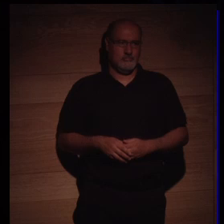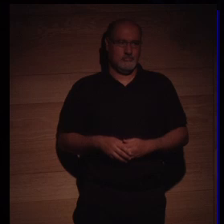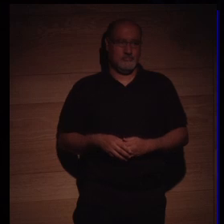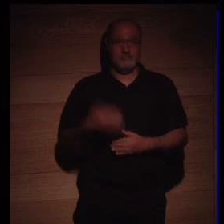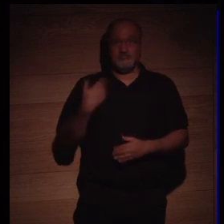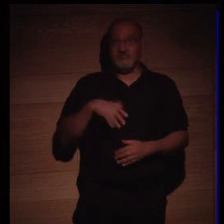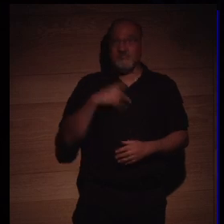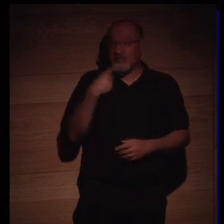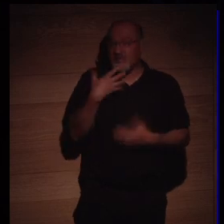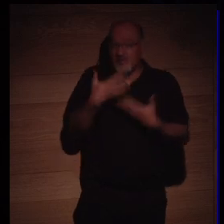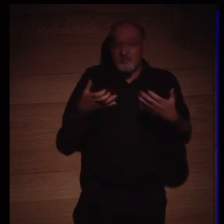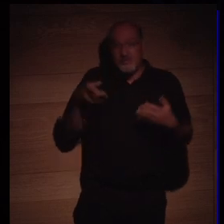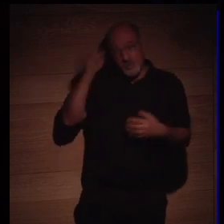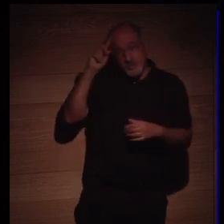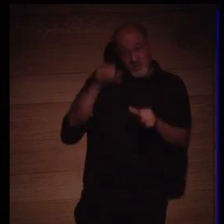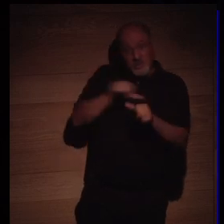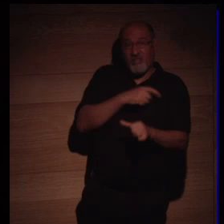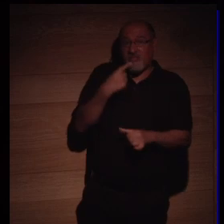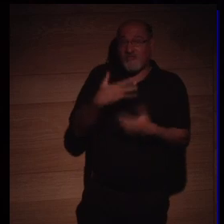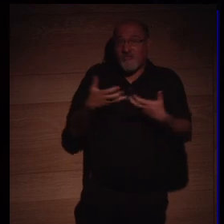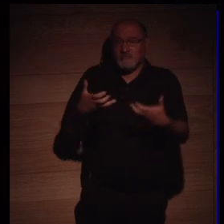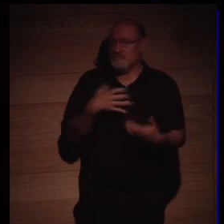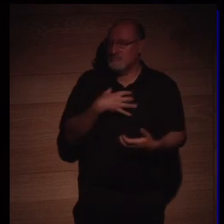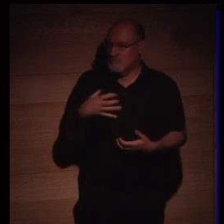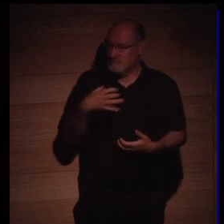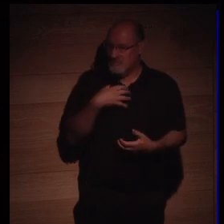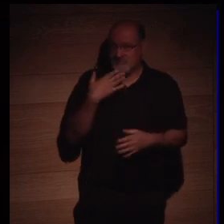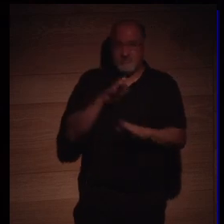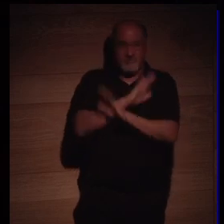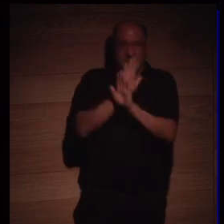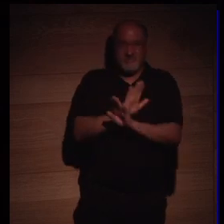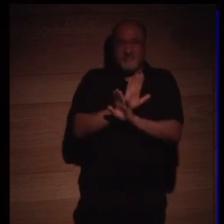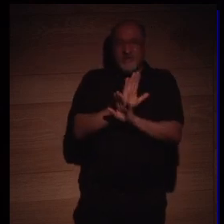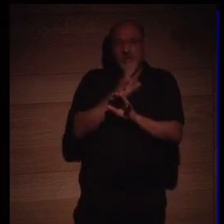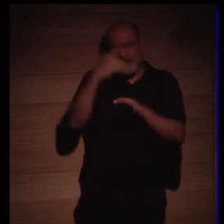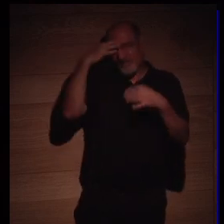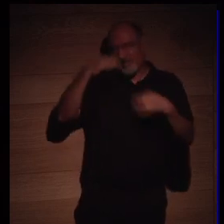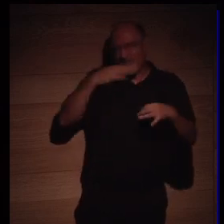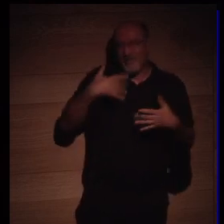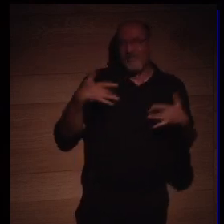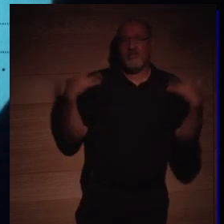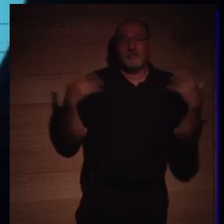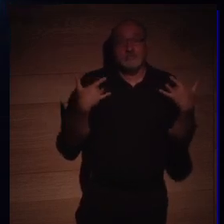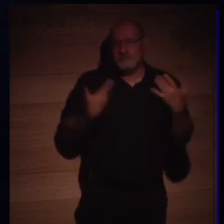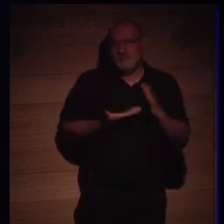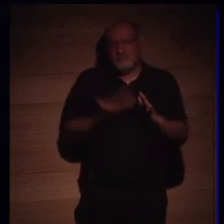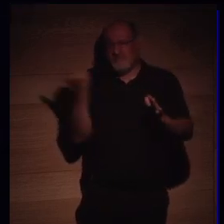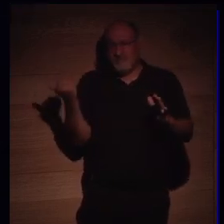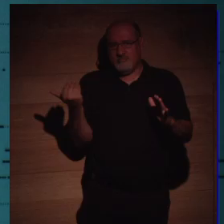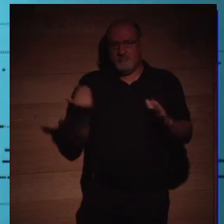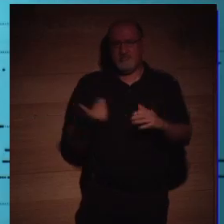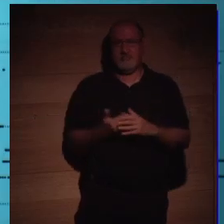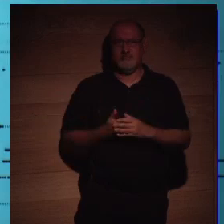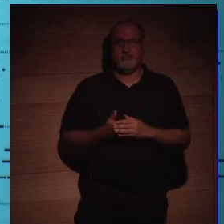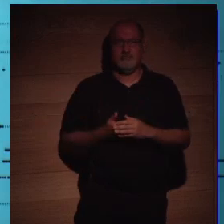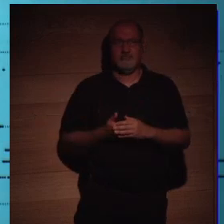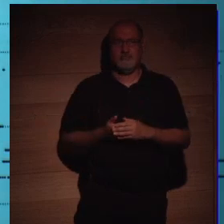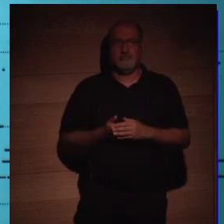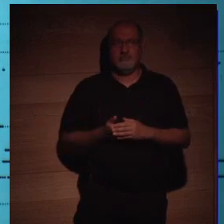You will no longer be able to say that you didn't know it. You no longer keep that innocence.